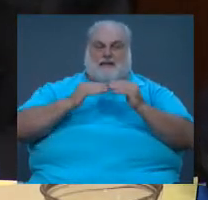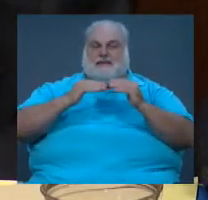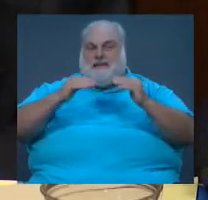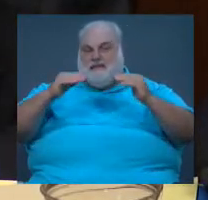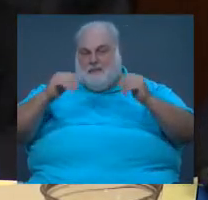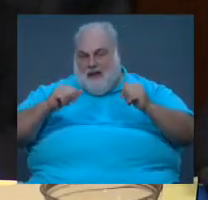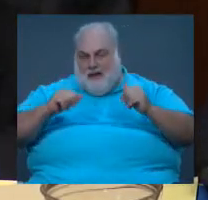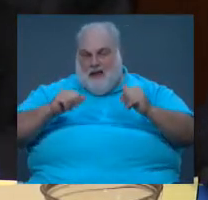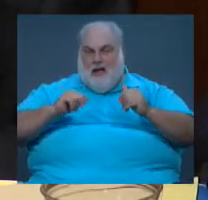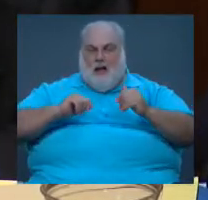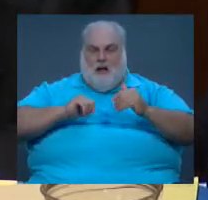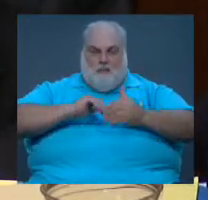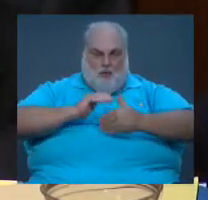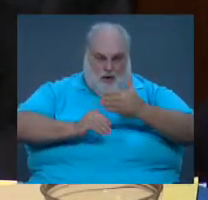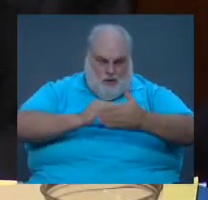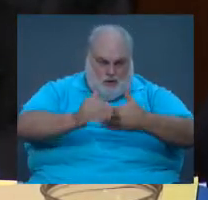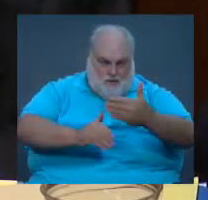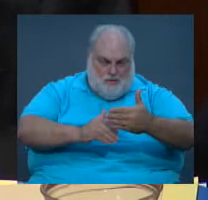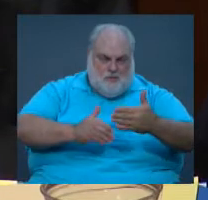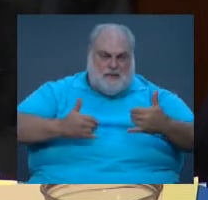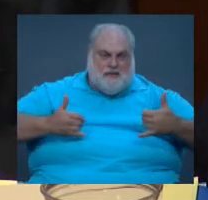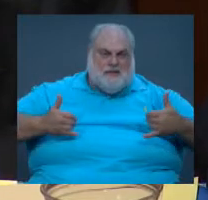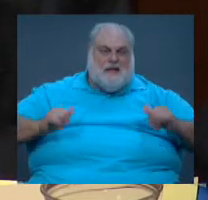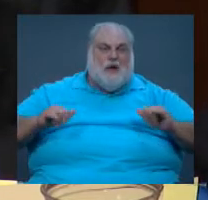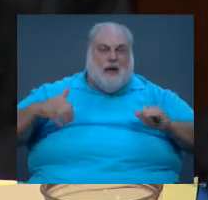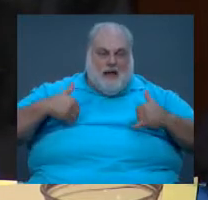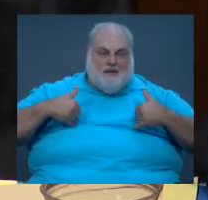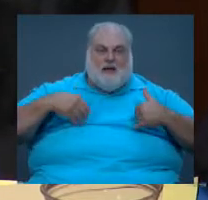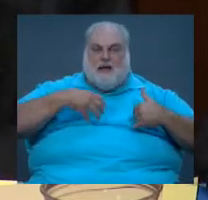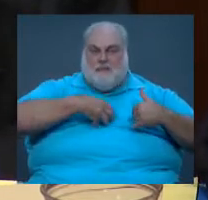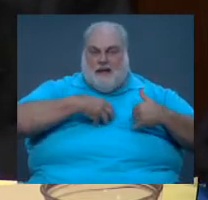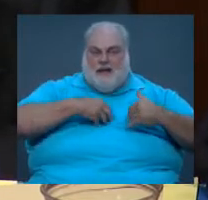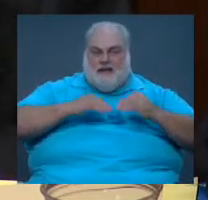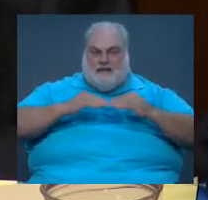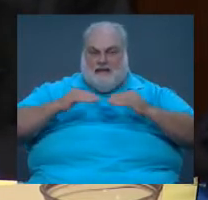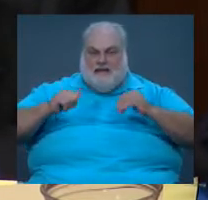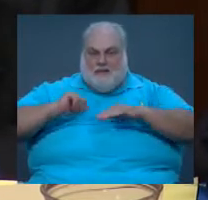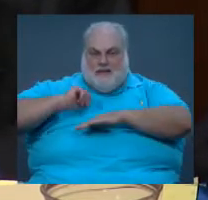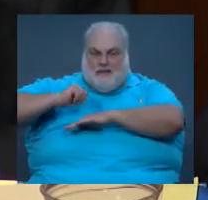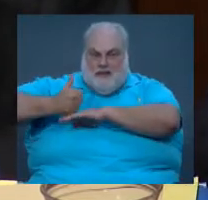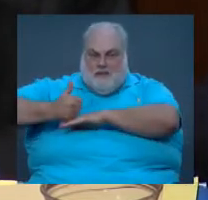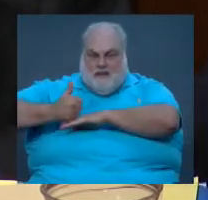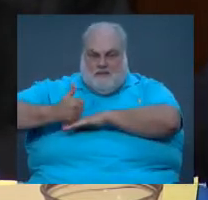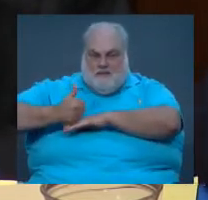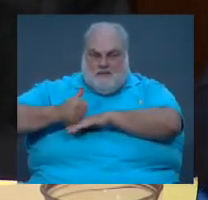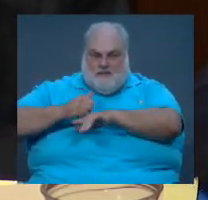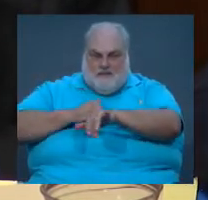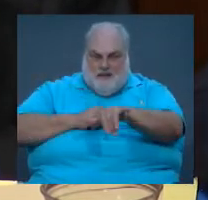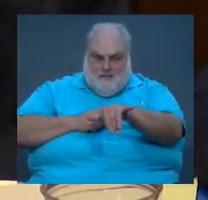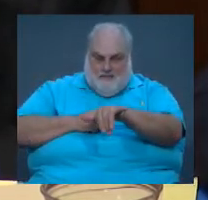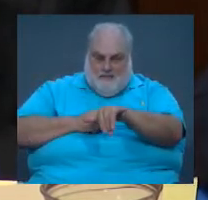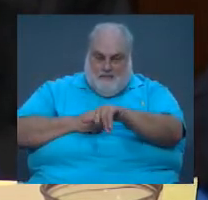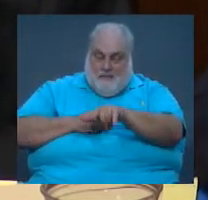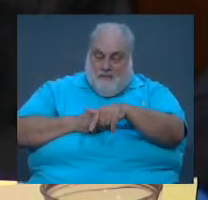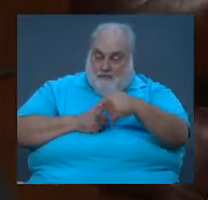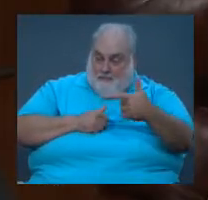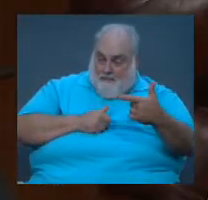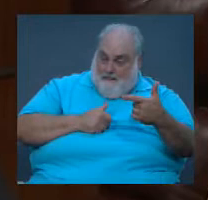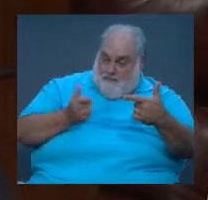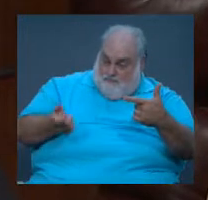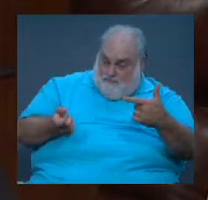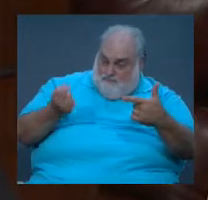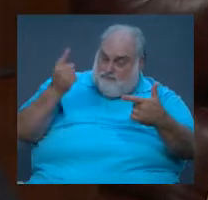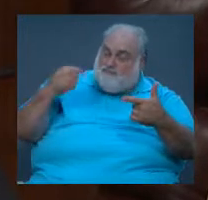systematic approach. We still have a complaint system in place also. okay, now, I understand